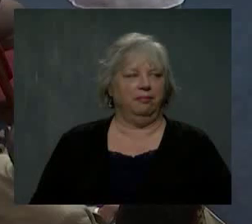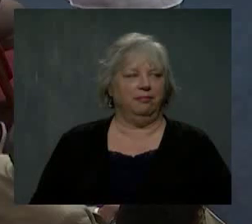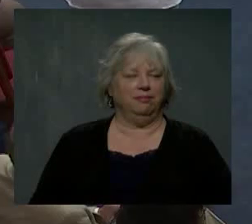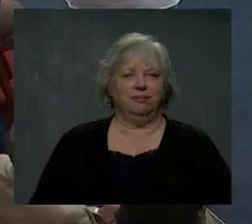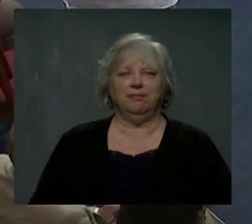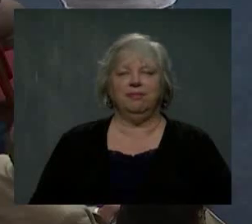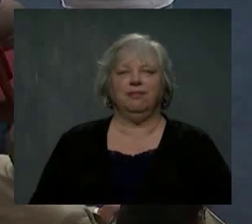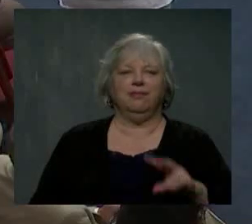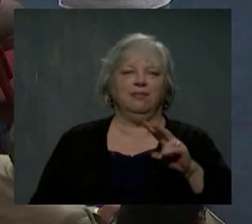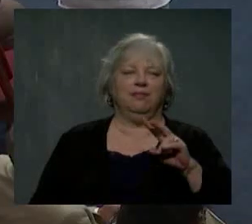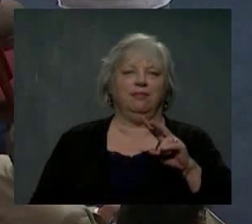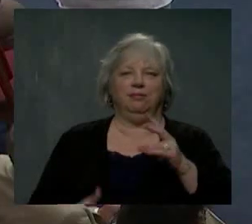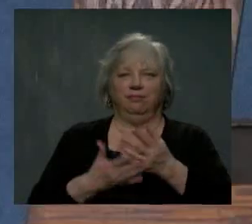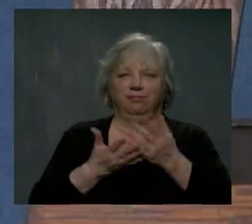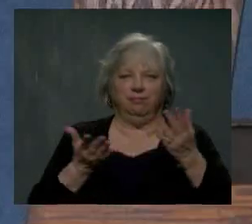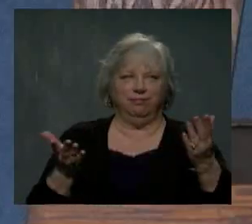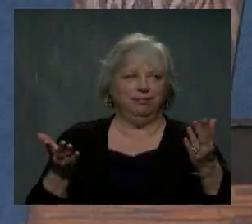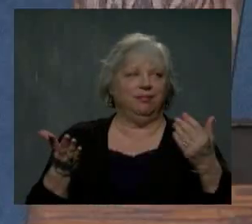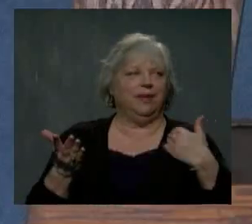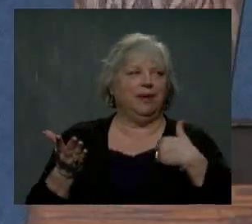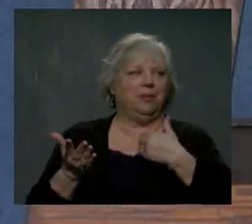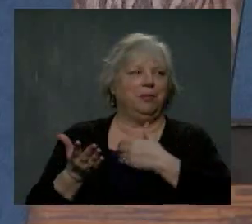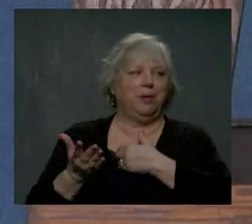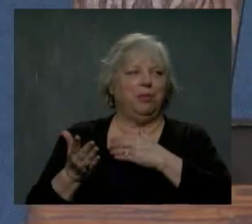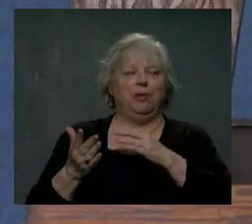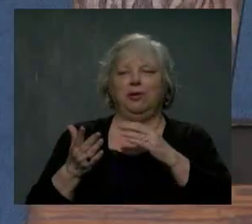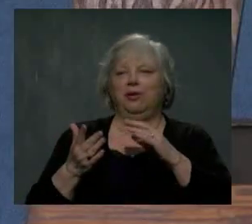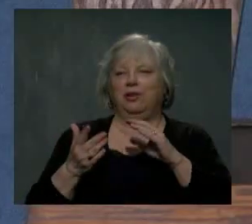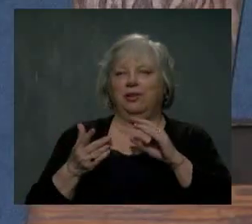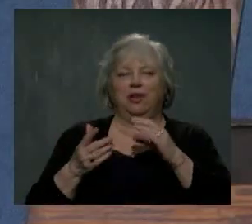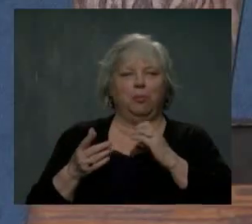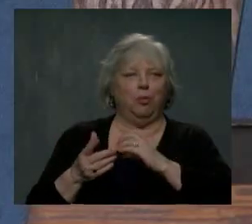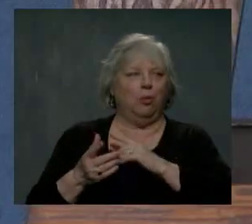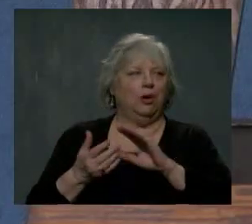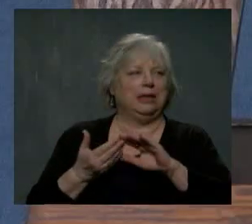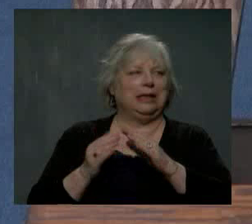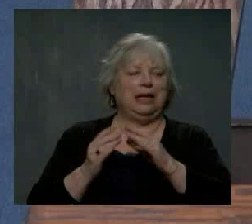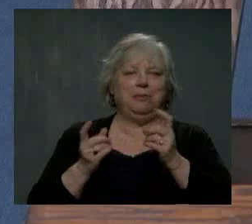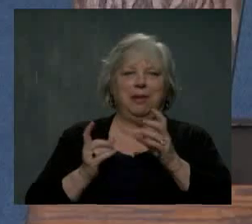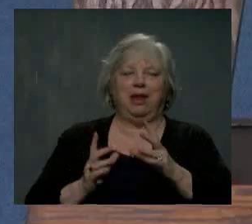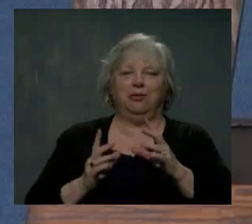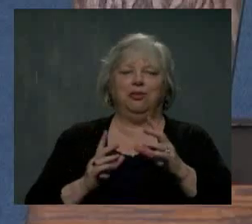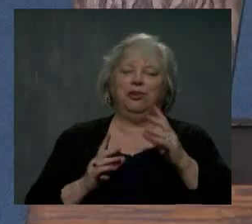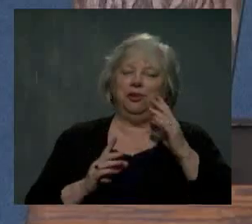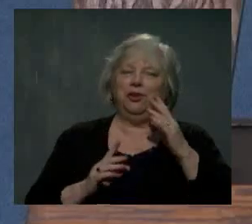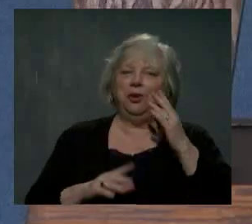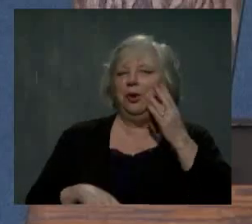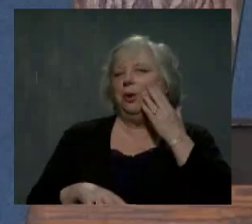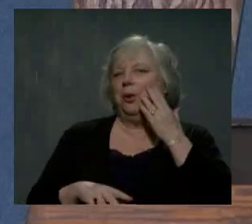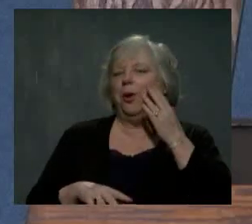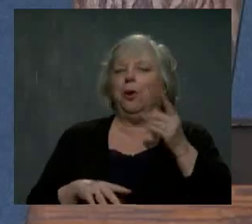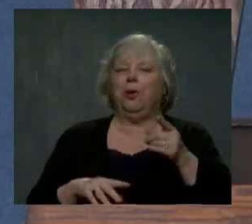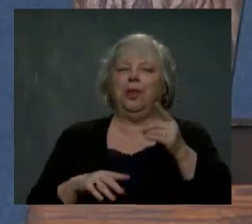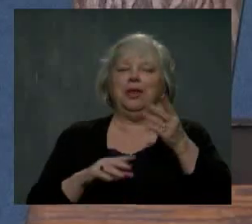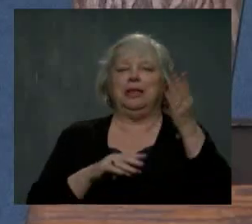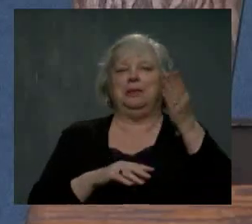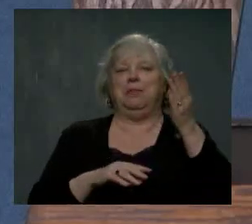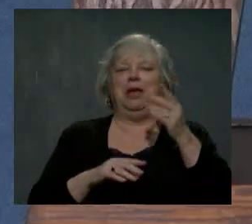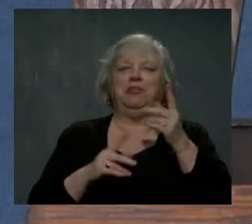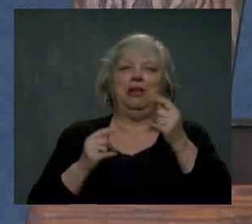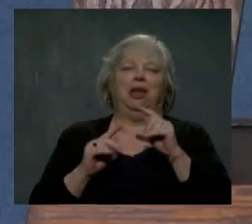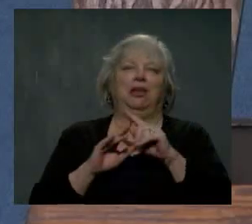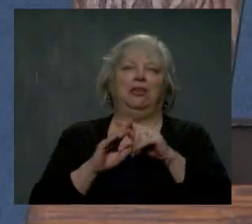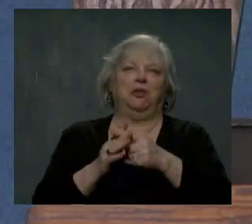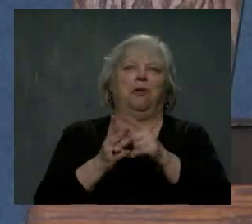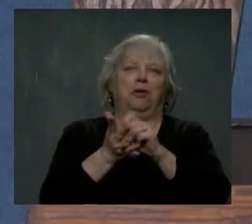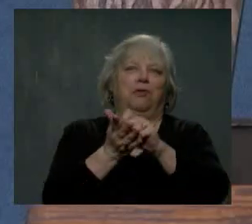Thank you. Vice Mayor, members of the board, City Manager, you know, I started writing a speech on things to say, and I'm